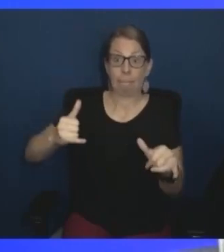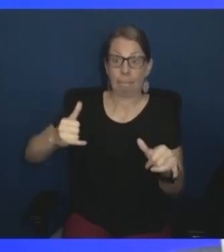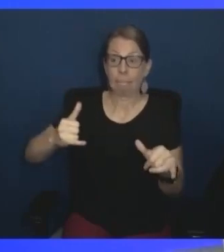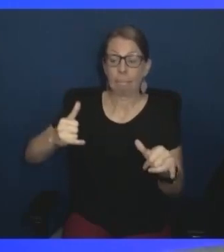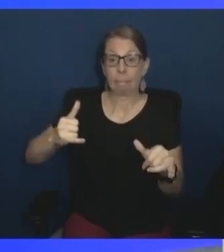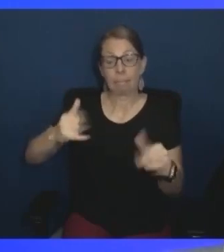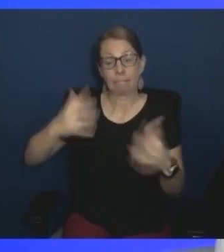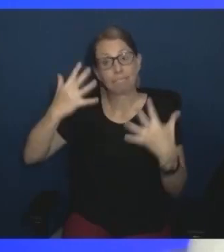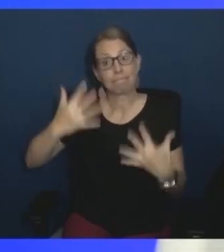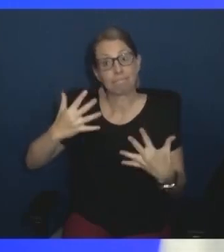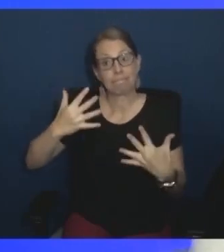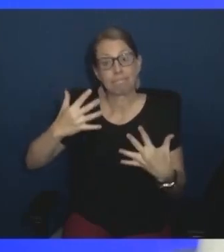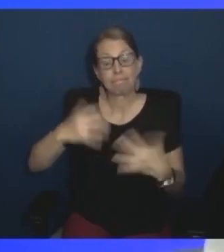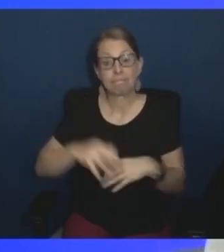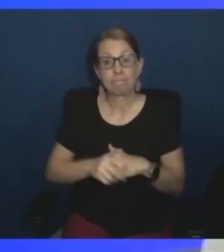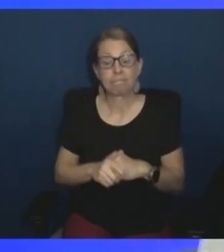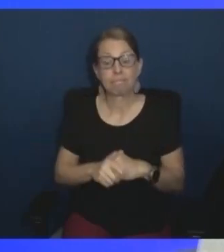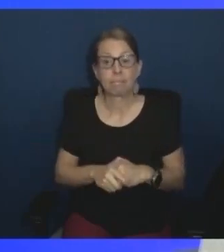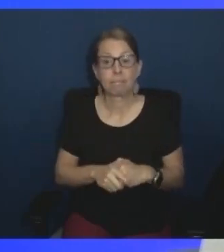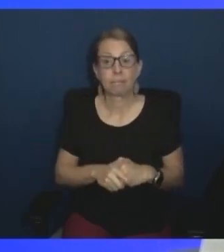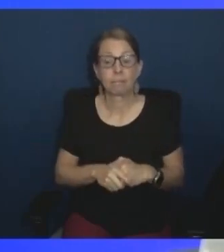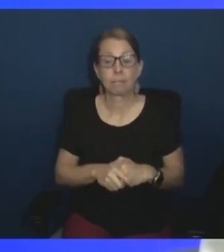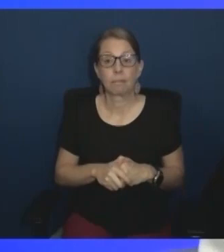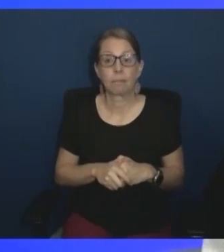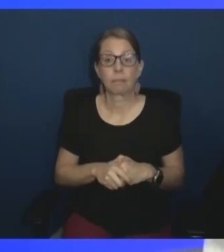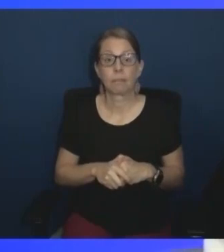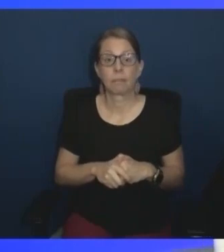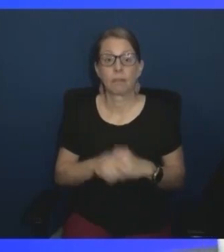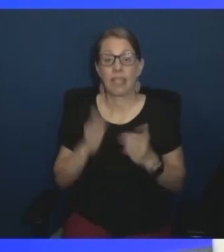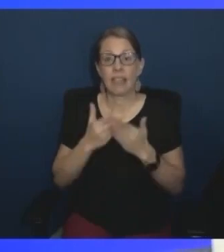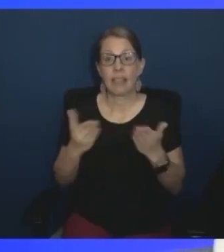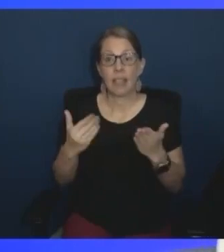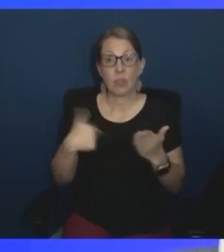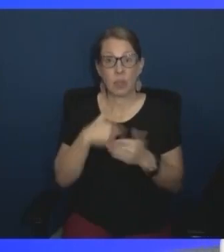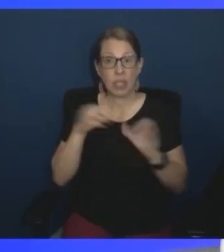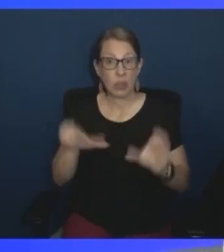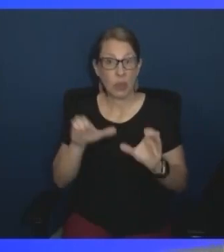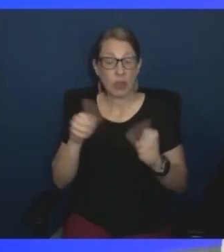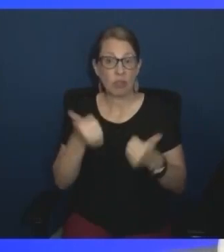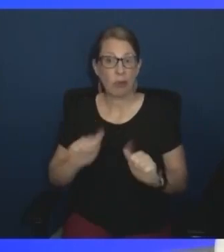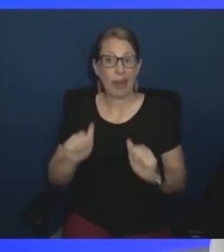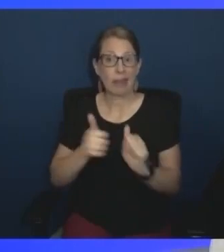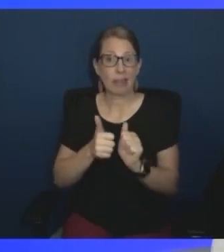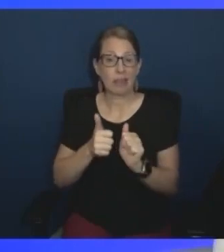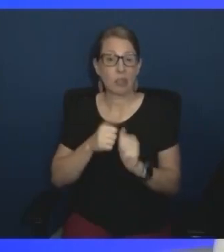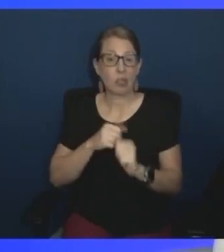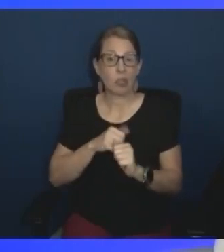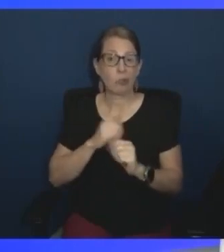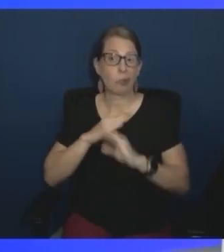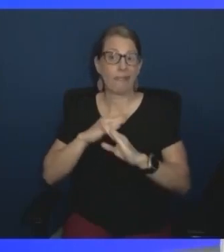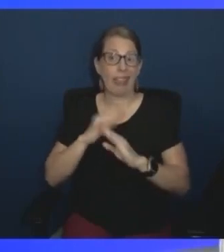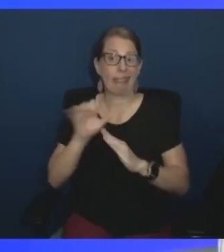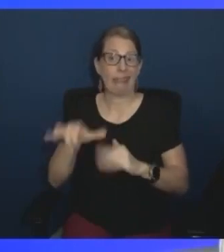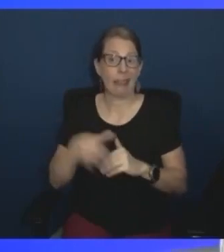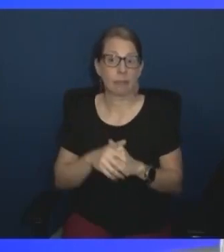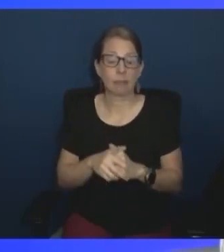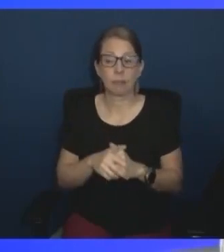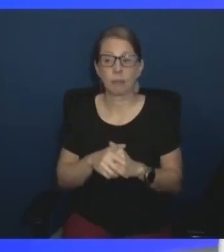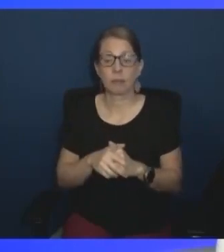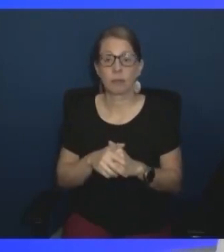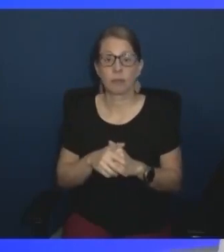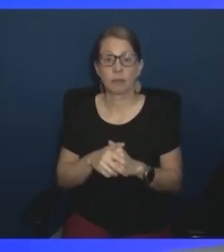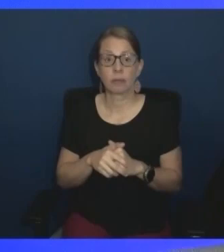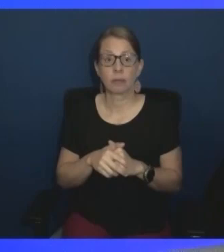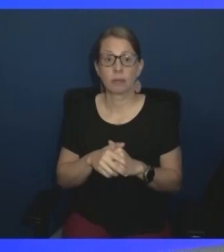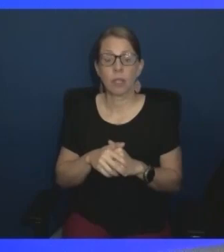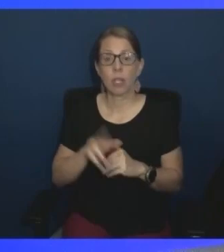unfortunately. Sure. And so, things that we do to try to combat that, we run a lot of utilization